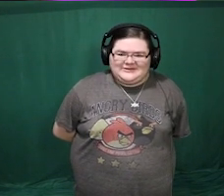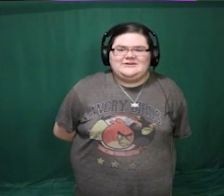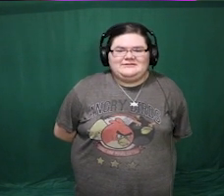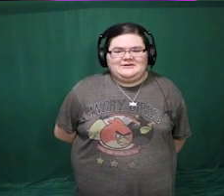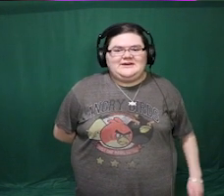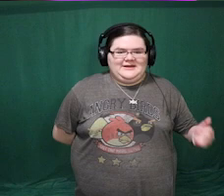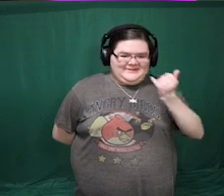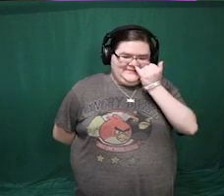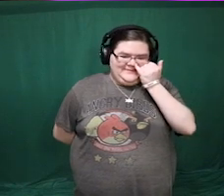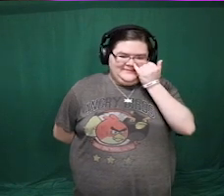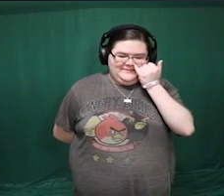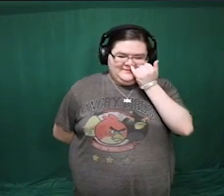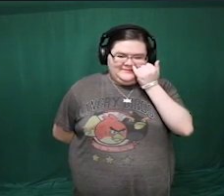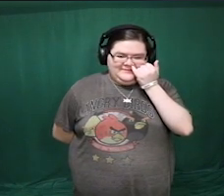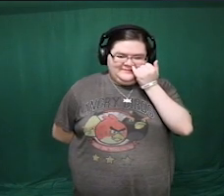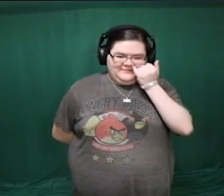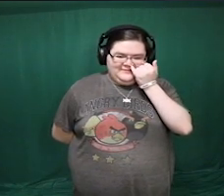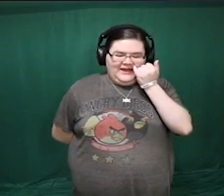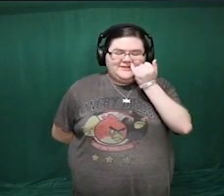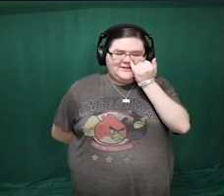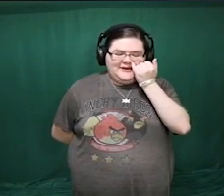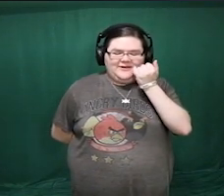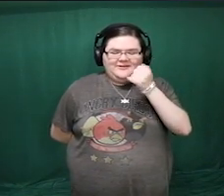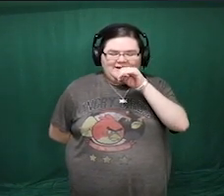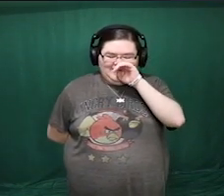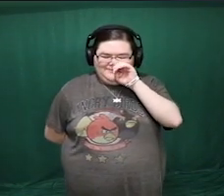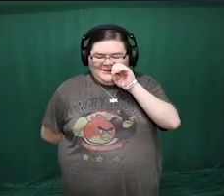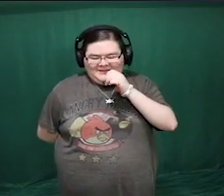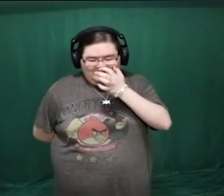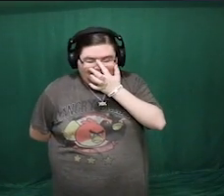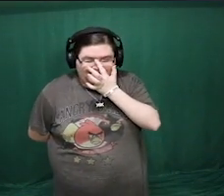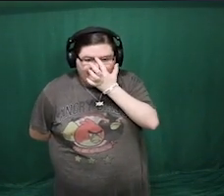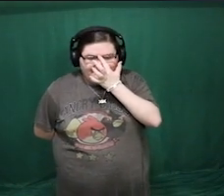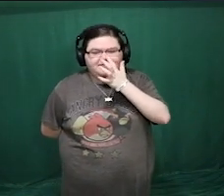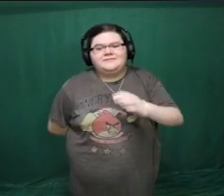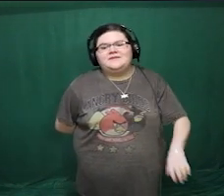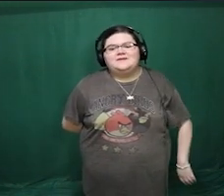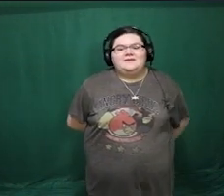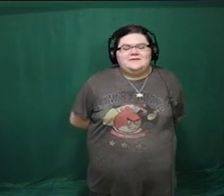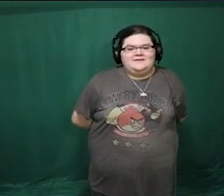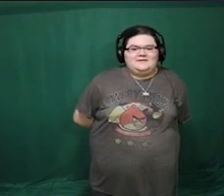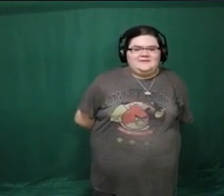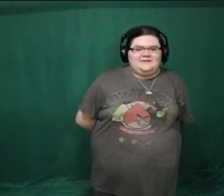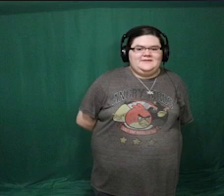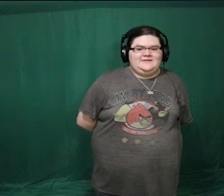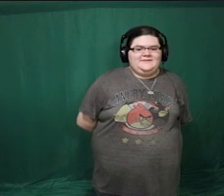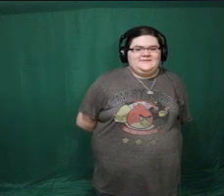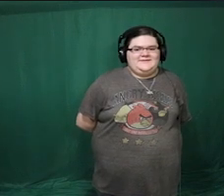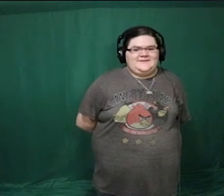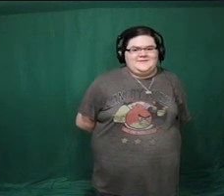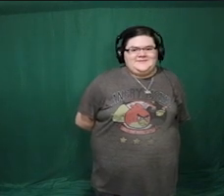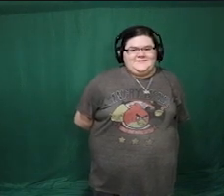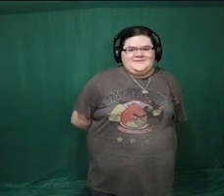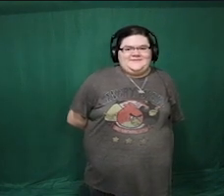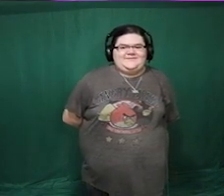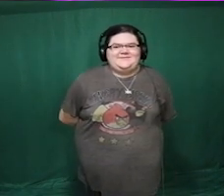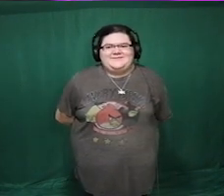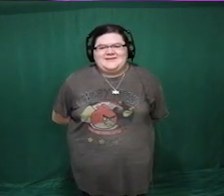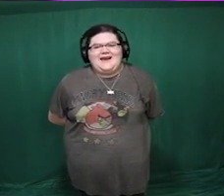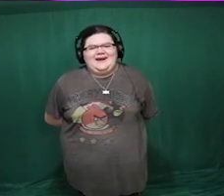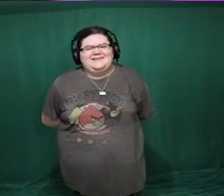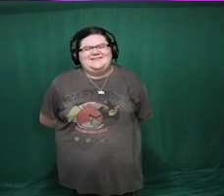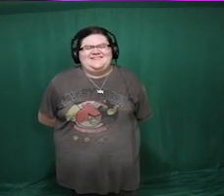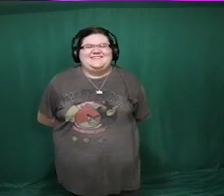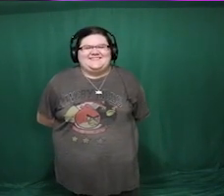The Golden Goose. Okay. Oi, stop being rude, man. I thought they had already picked that one. You thought the fucking Harry Potter was a fairy